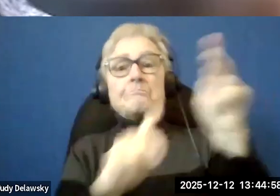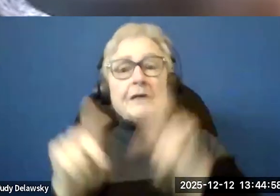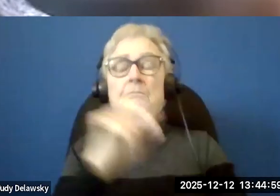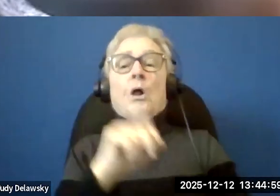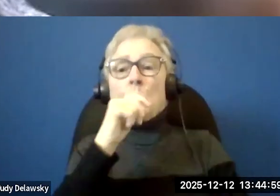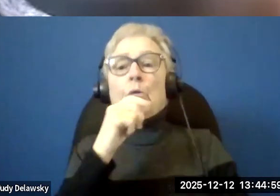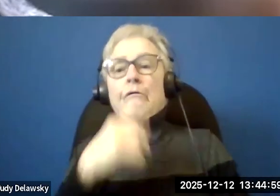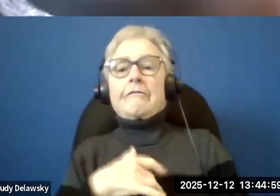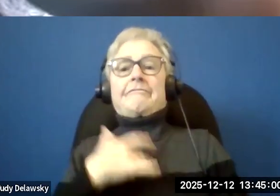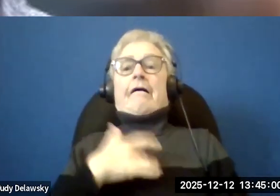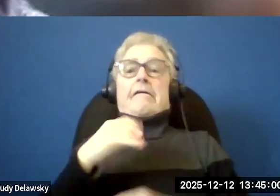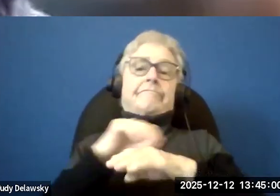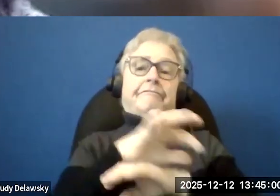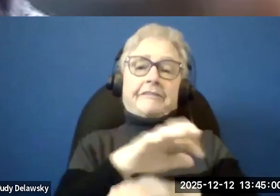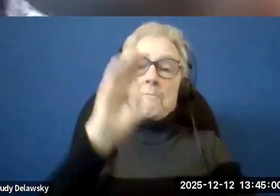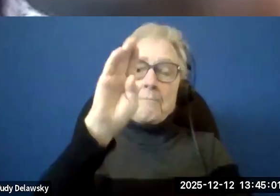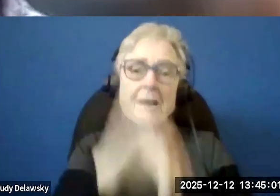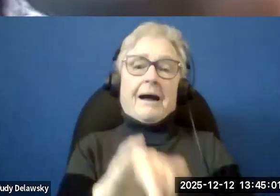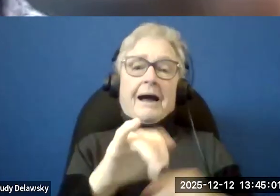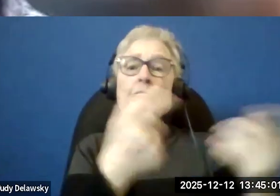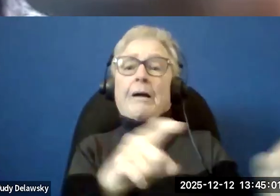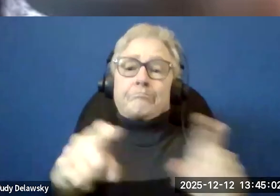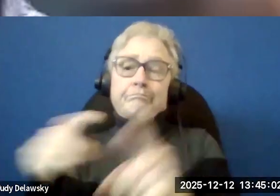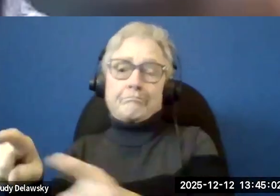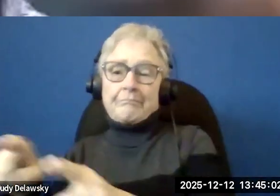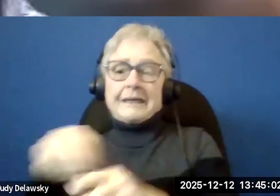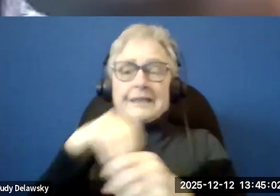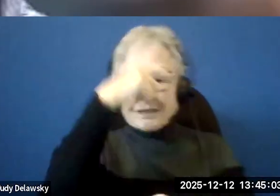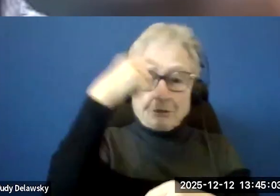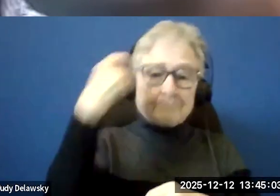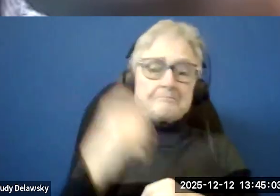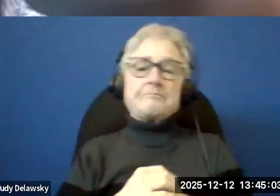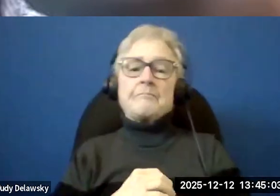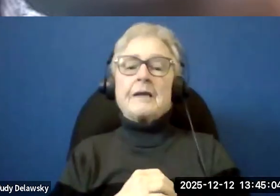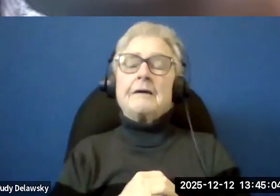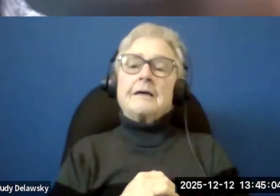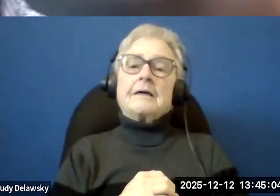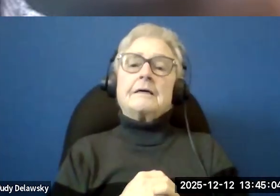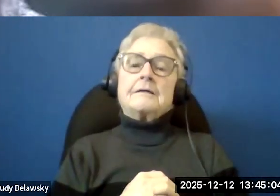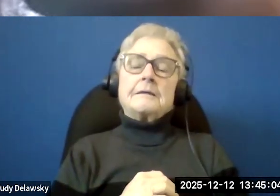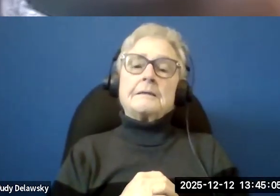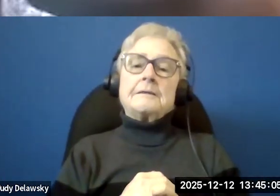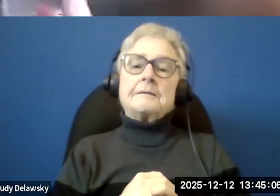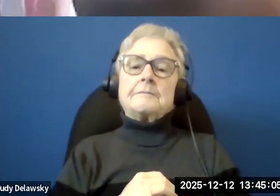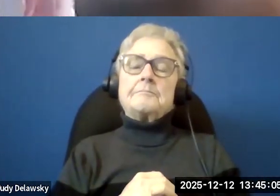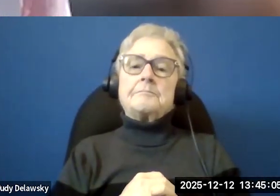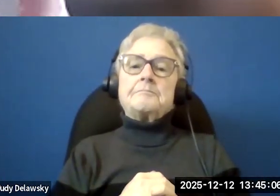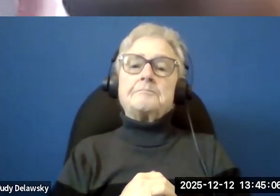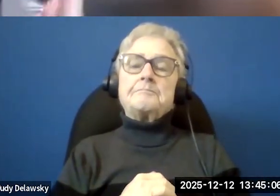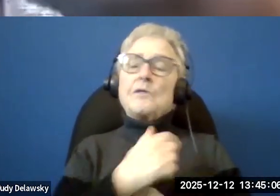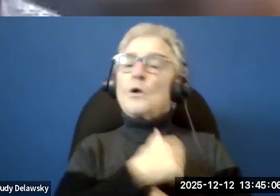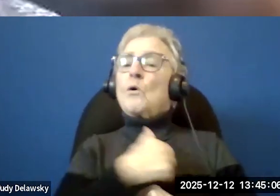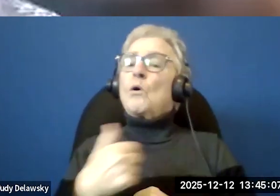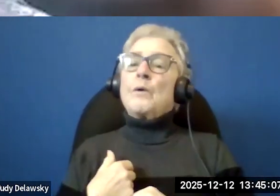summer. So while it was quite timely, as an example, obviously we don't want to